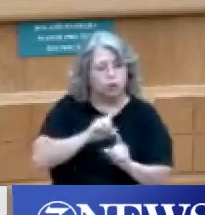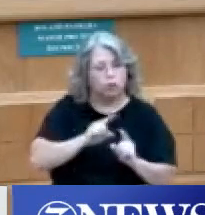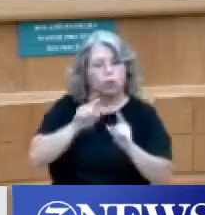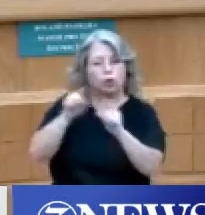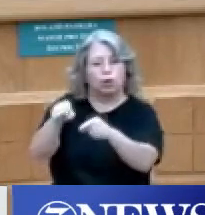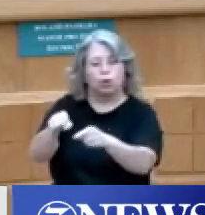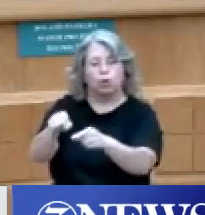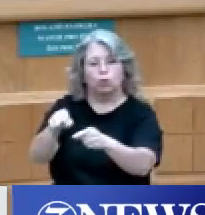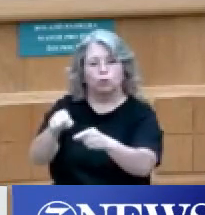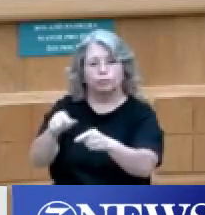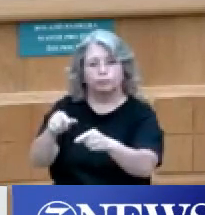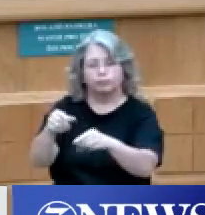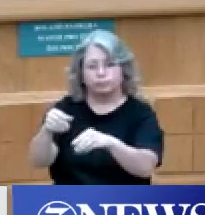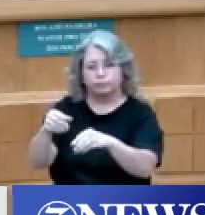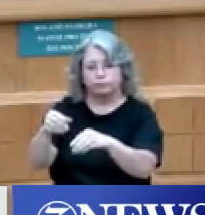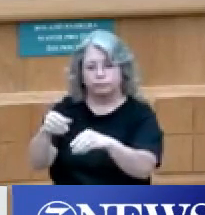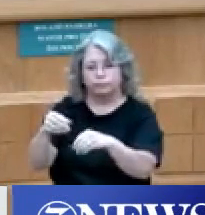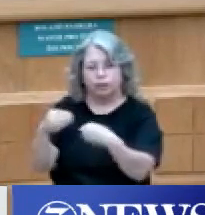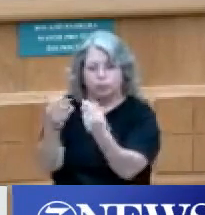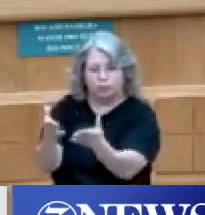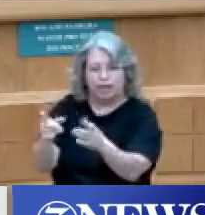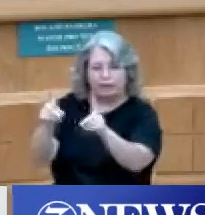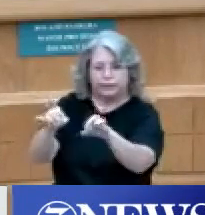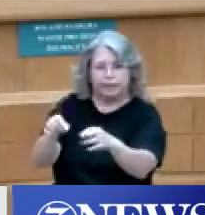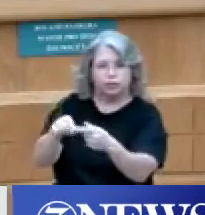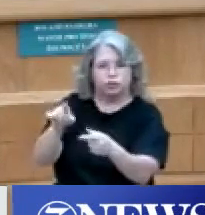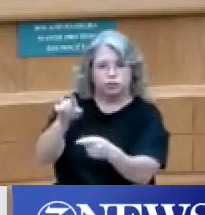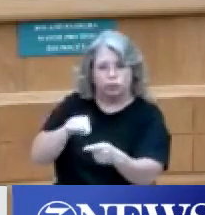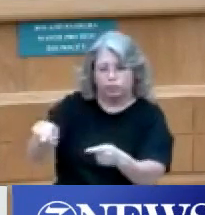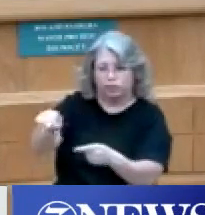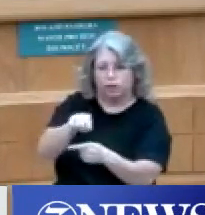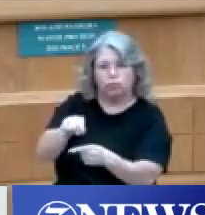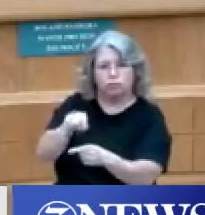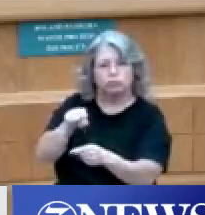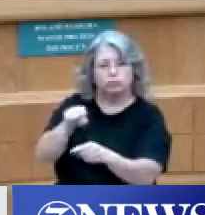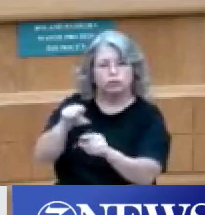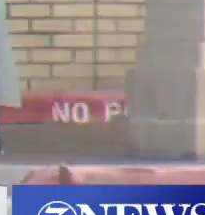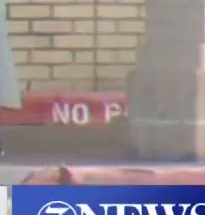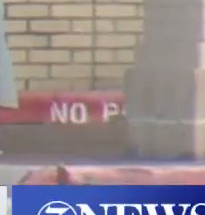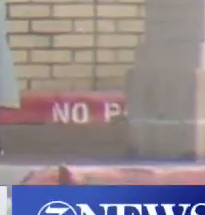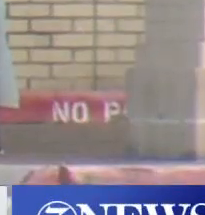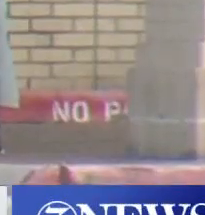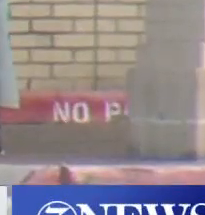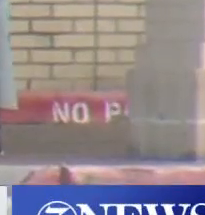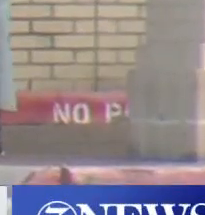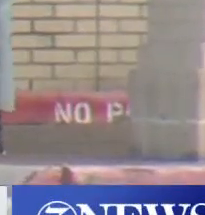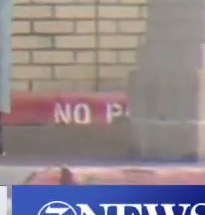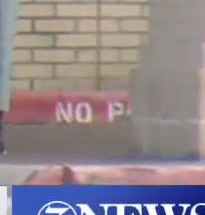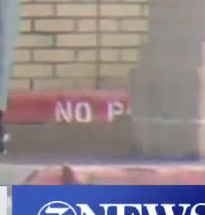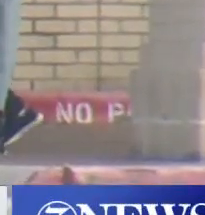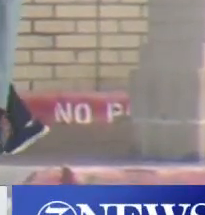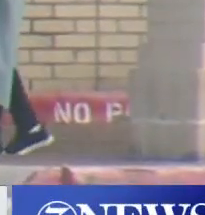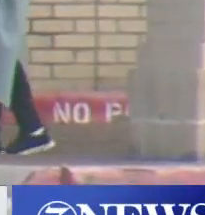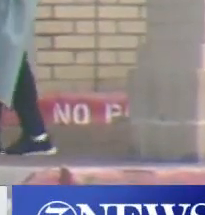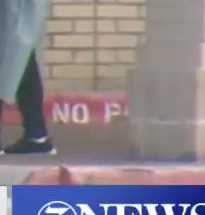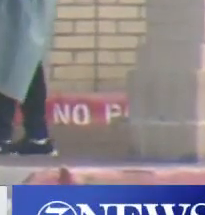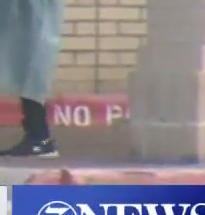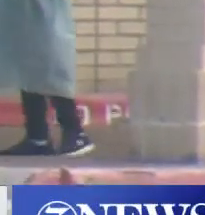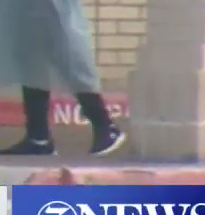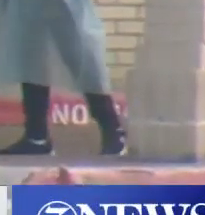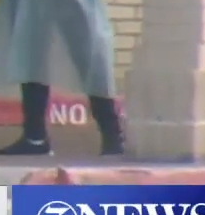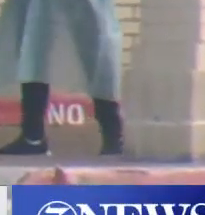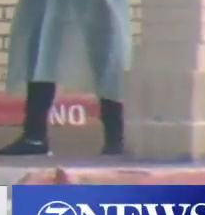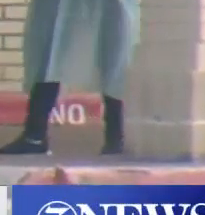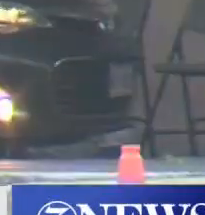certain that they can receive their test in a way that's easy for them. The Texas National Guard also